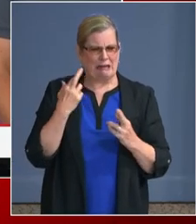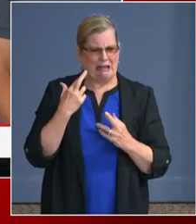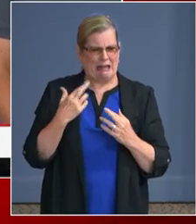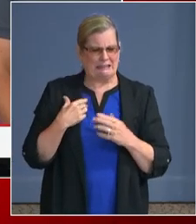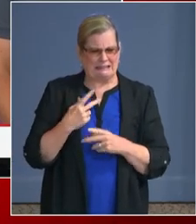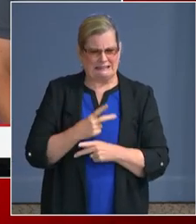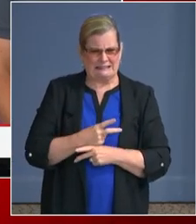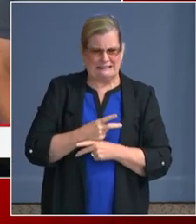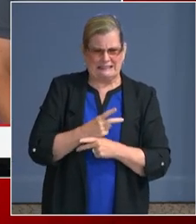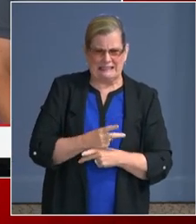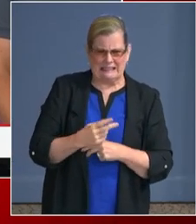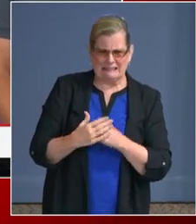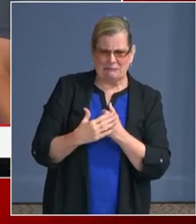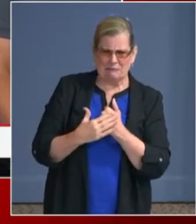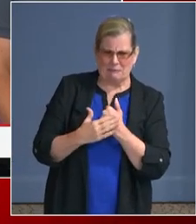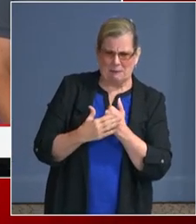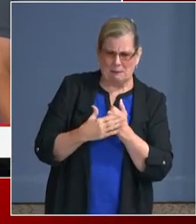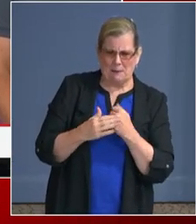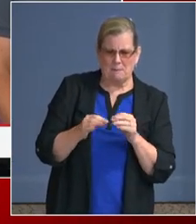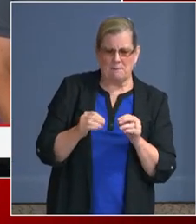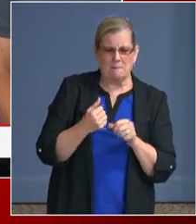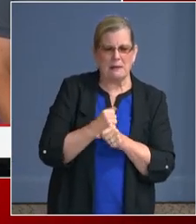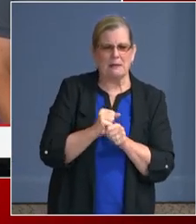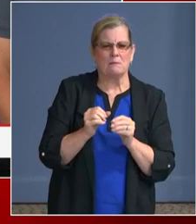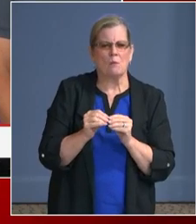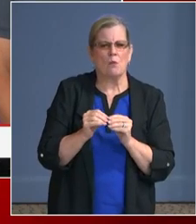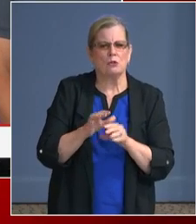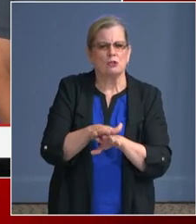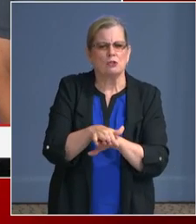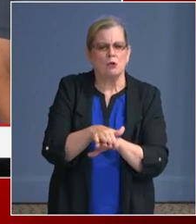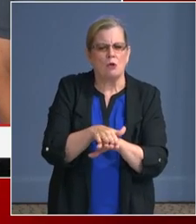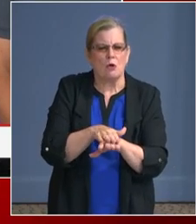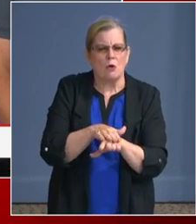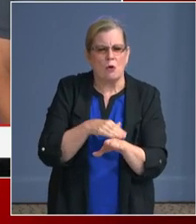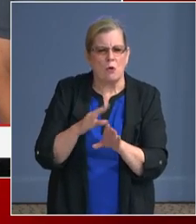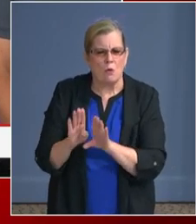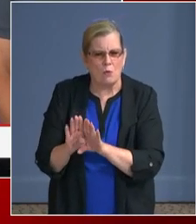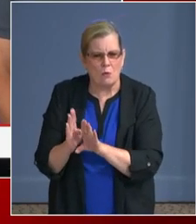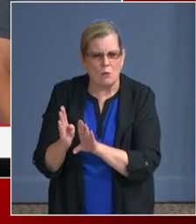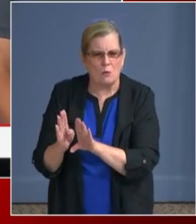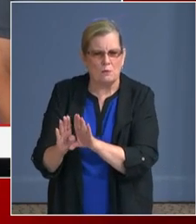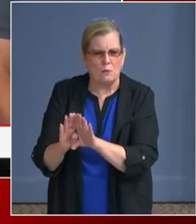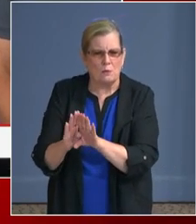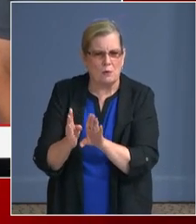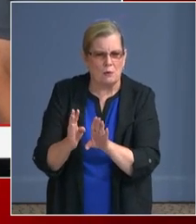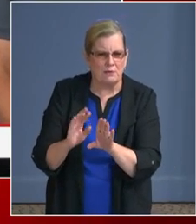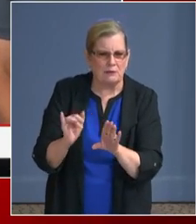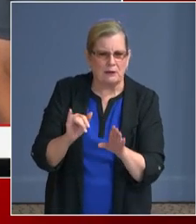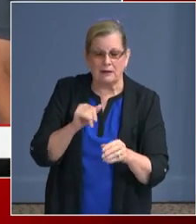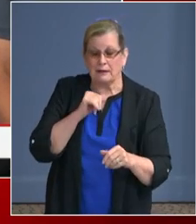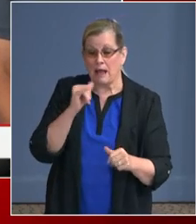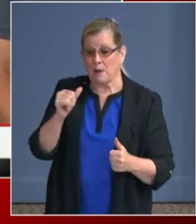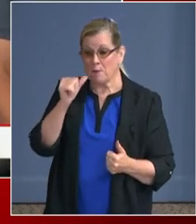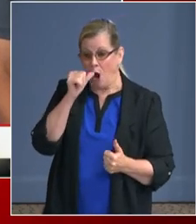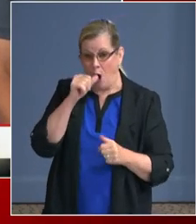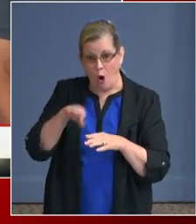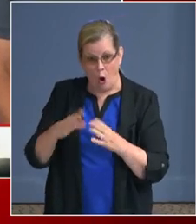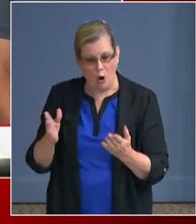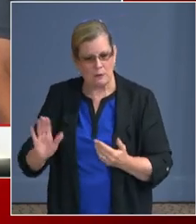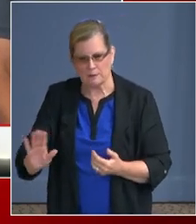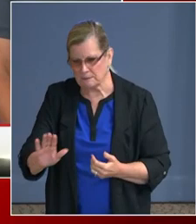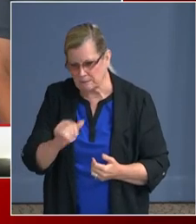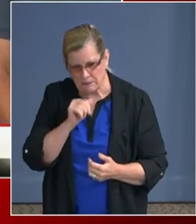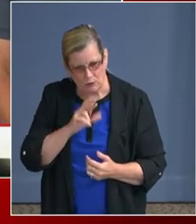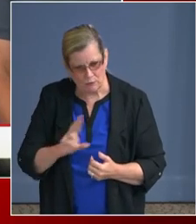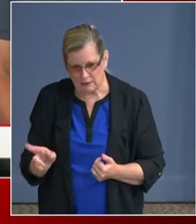a slower phased reopening, and we have not allowed activities such as bars and other nightlife